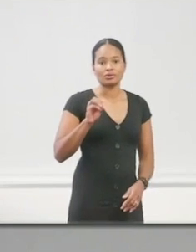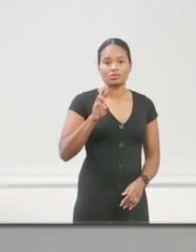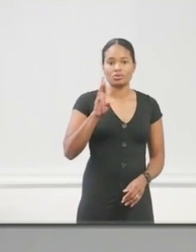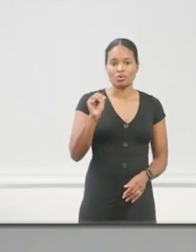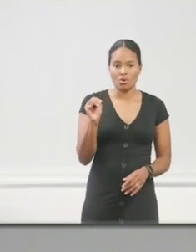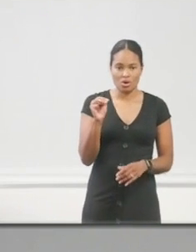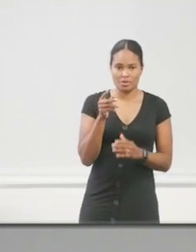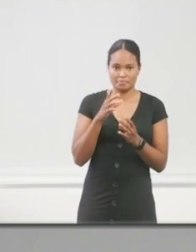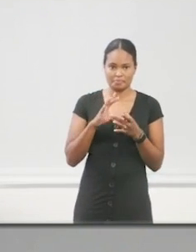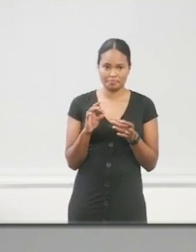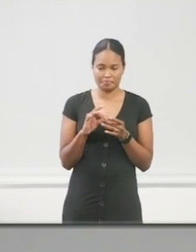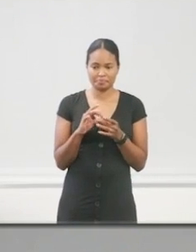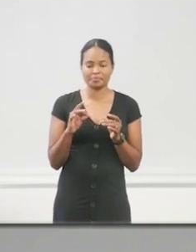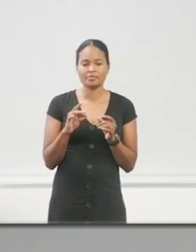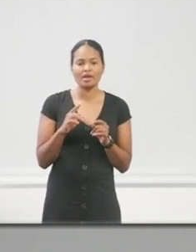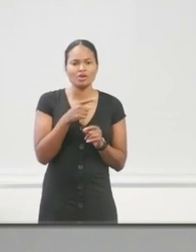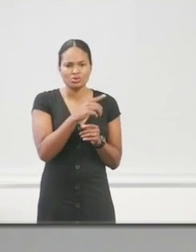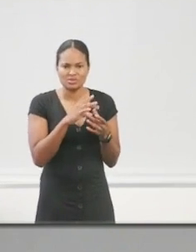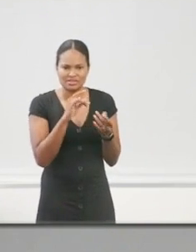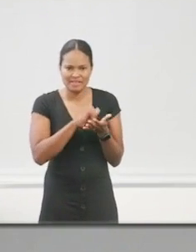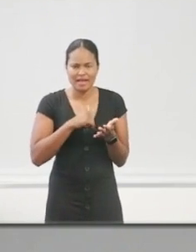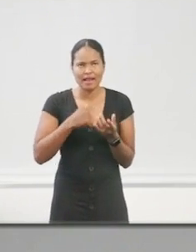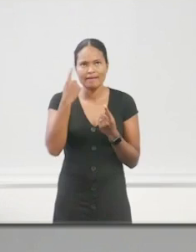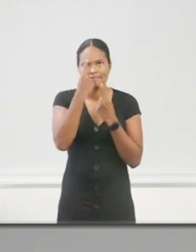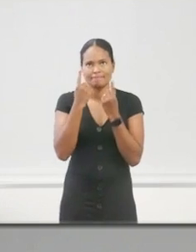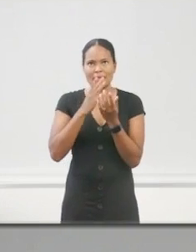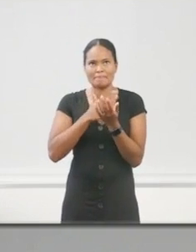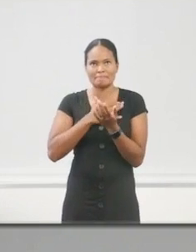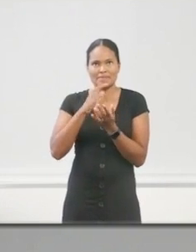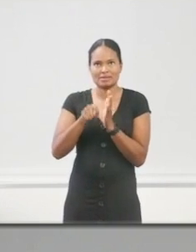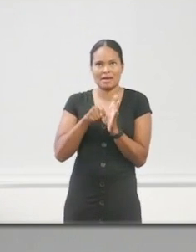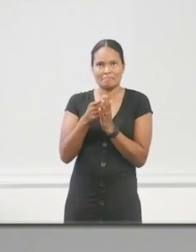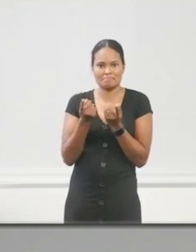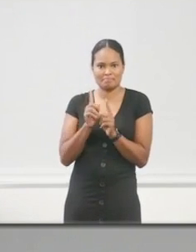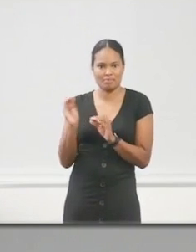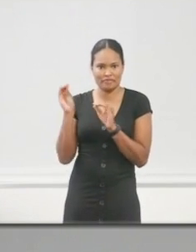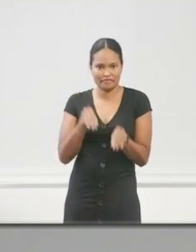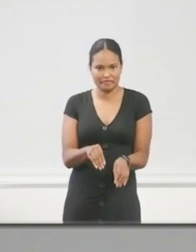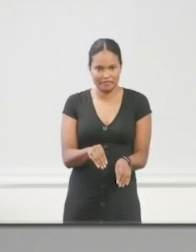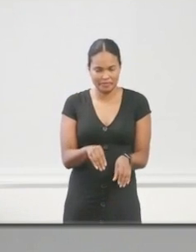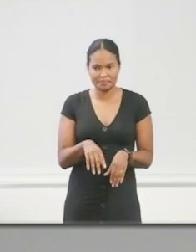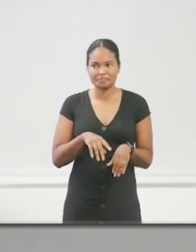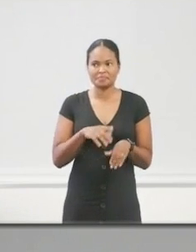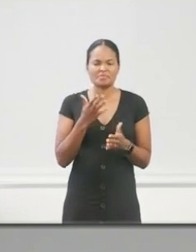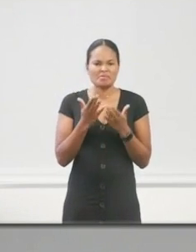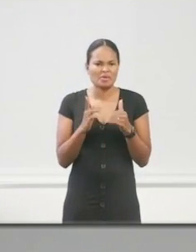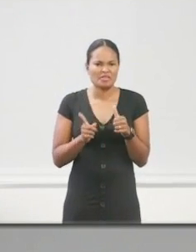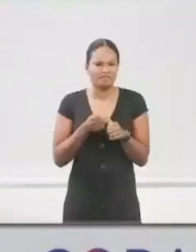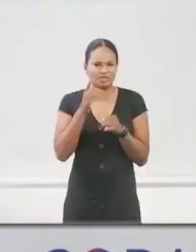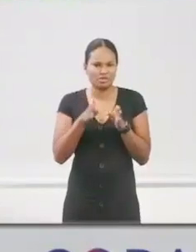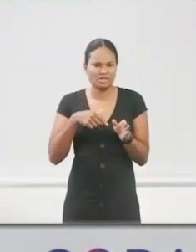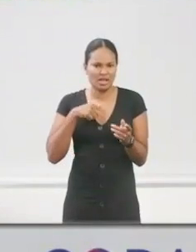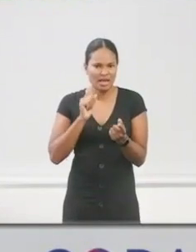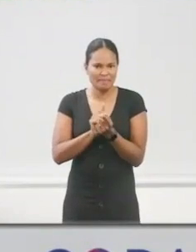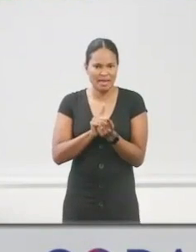moved here 26 years ago this past July. And one of the first people I met maybe 25 plus years ago was